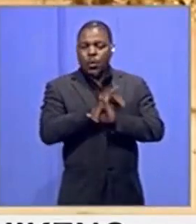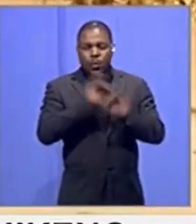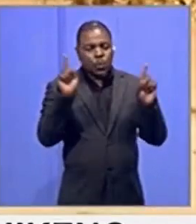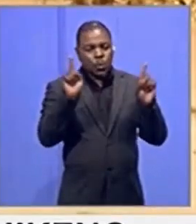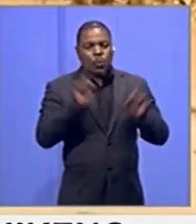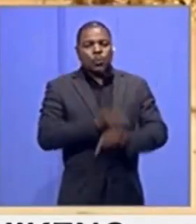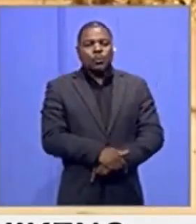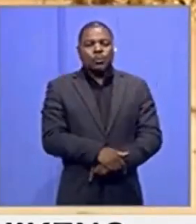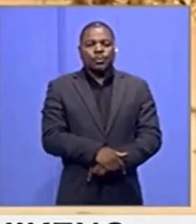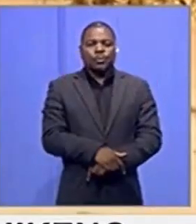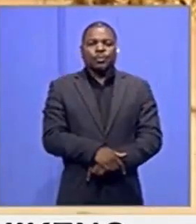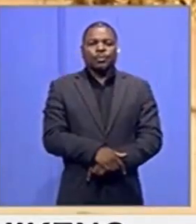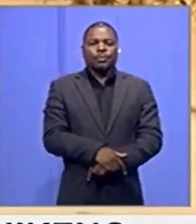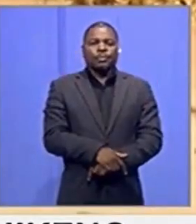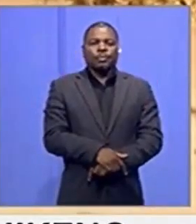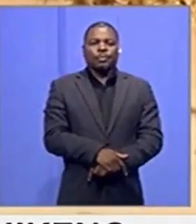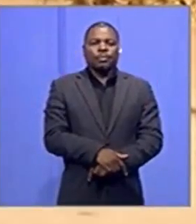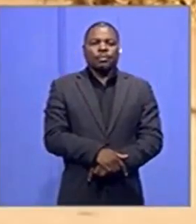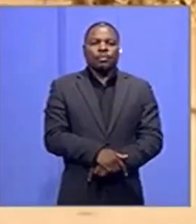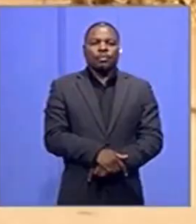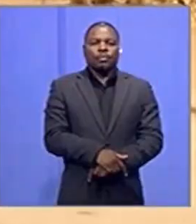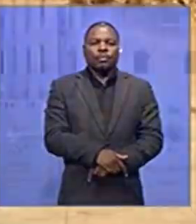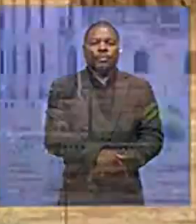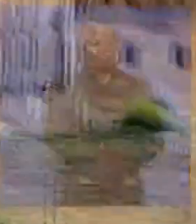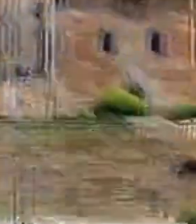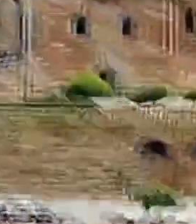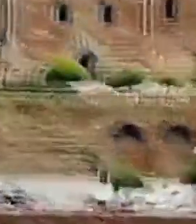Gagau, SABC News, Klerksdorp.